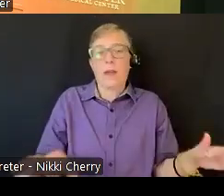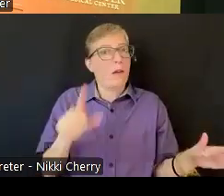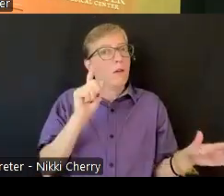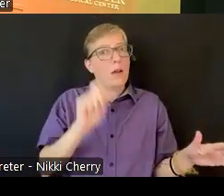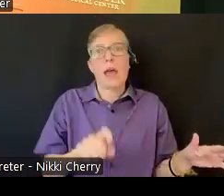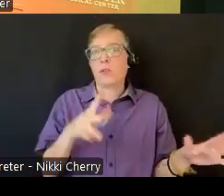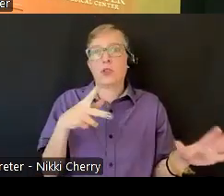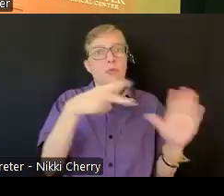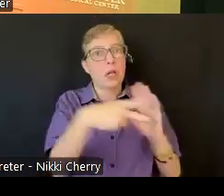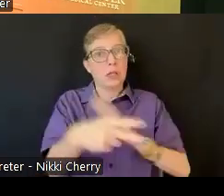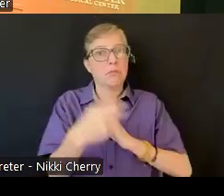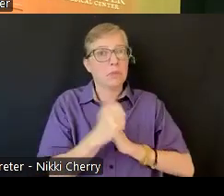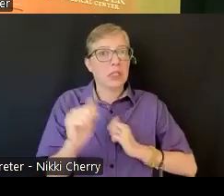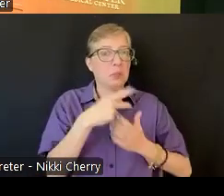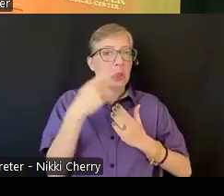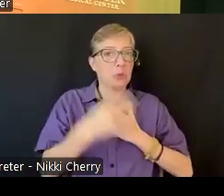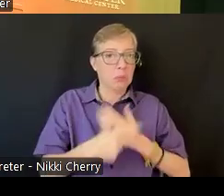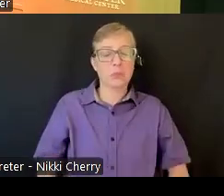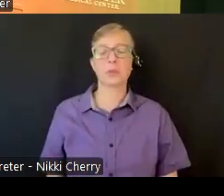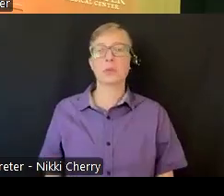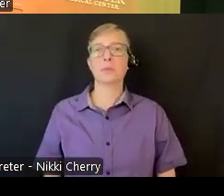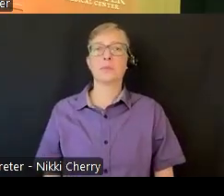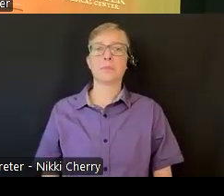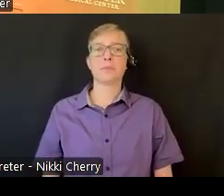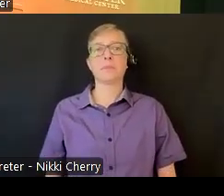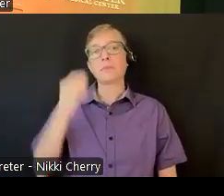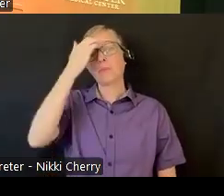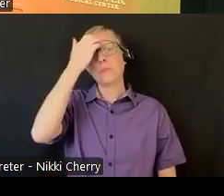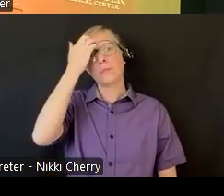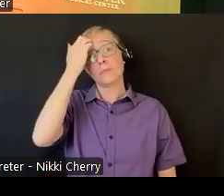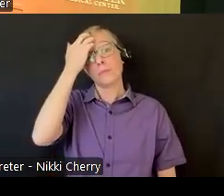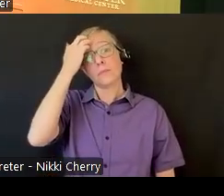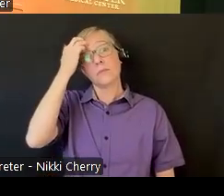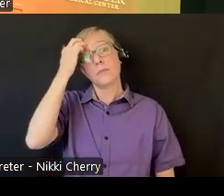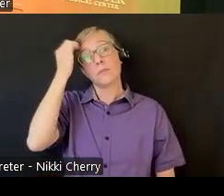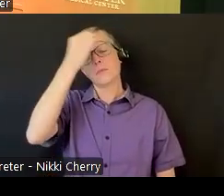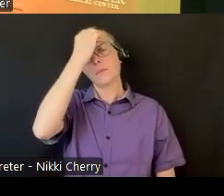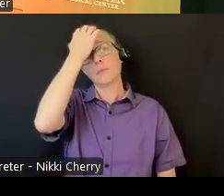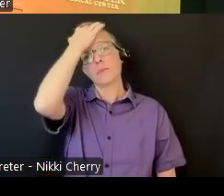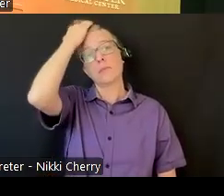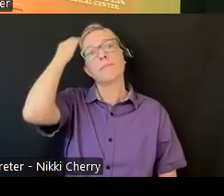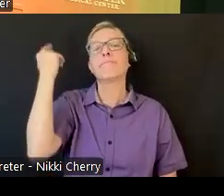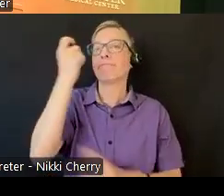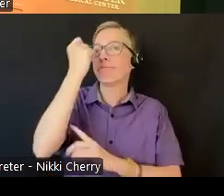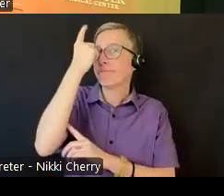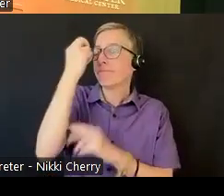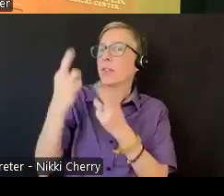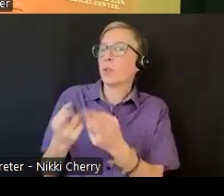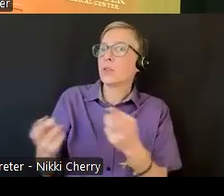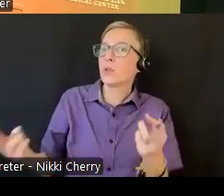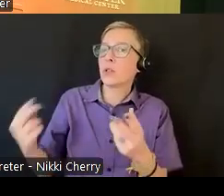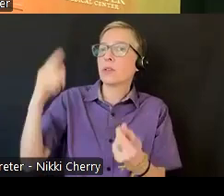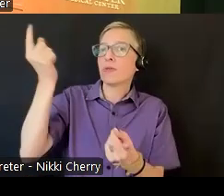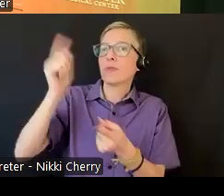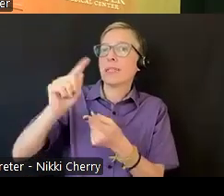But the overall, we do have to keep in mind, resource reduction means resource